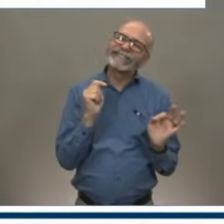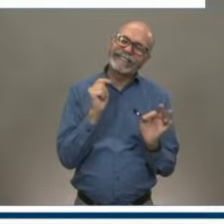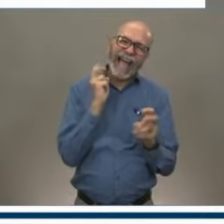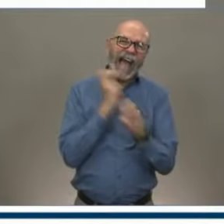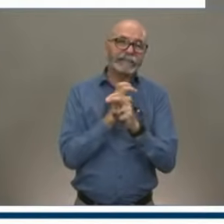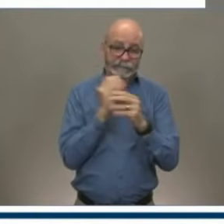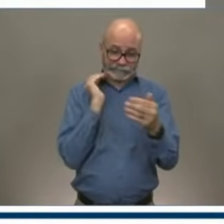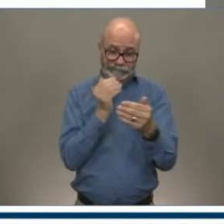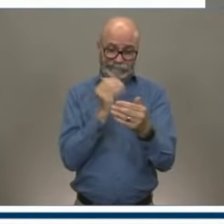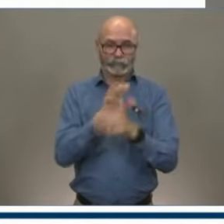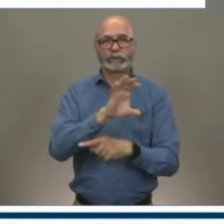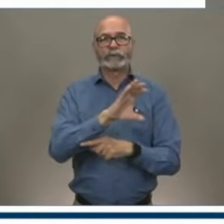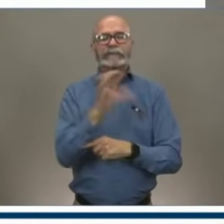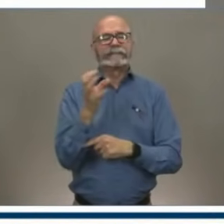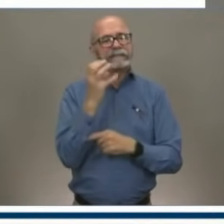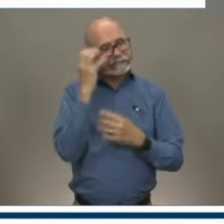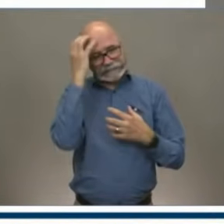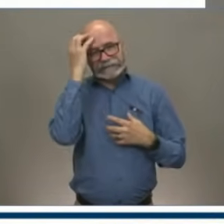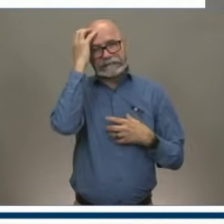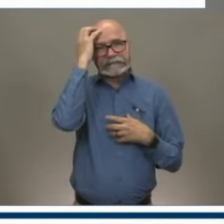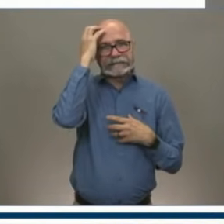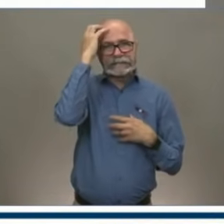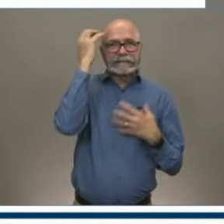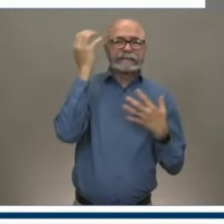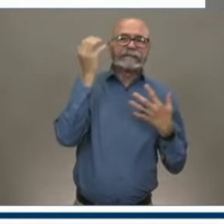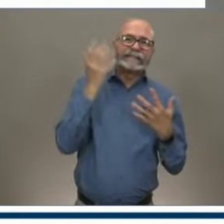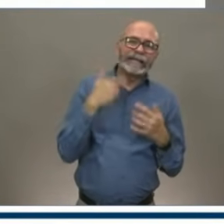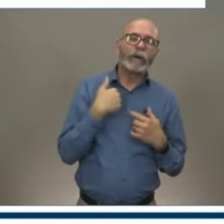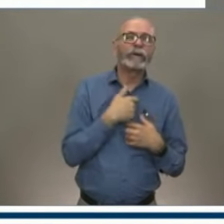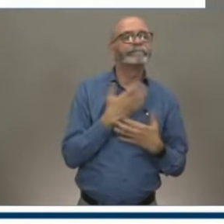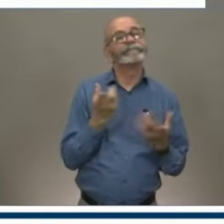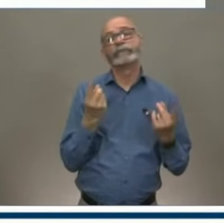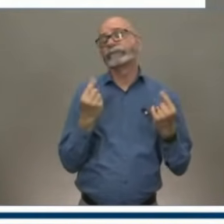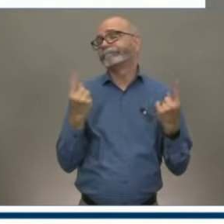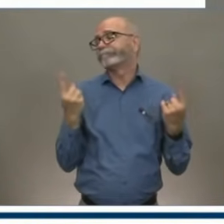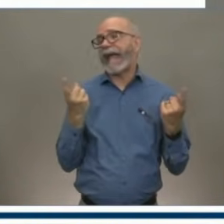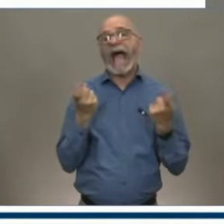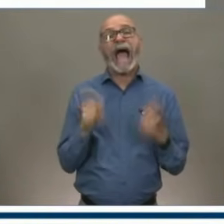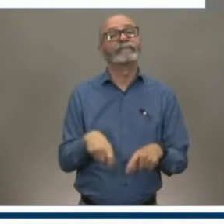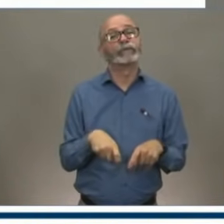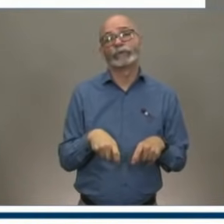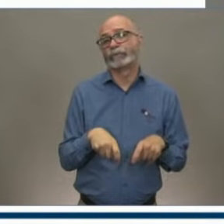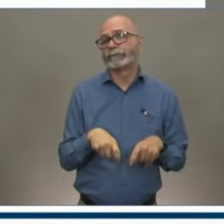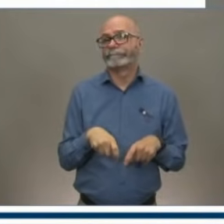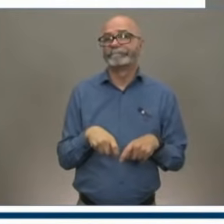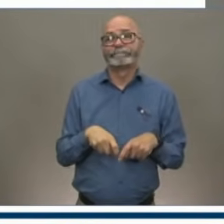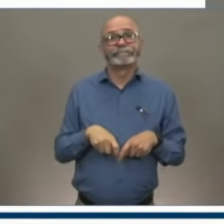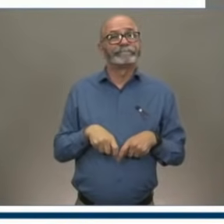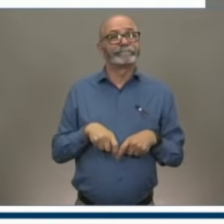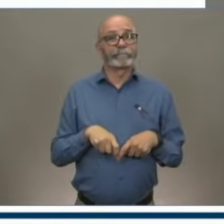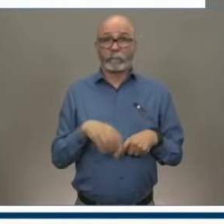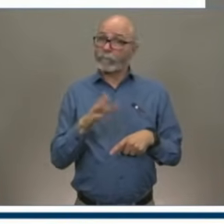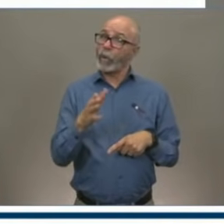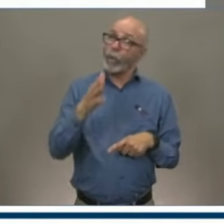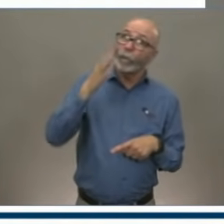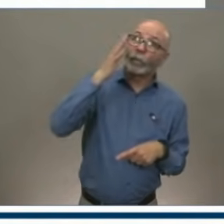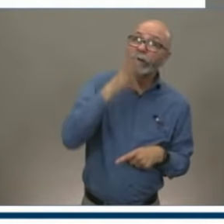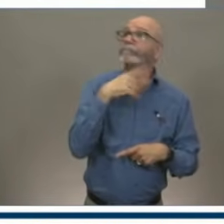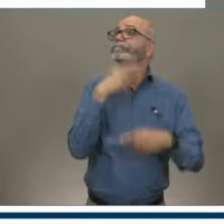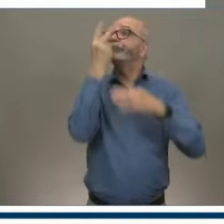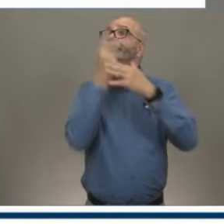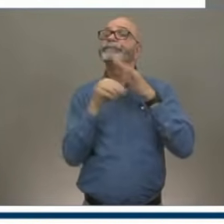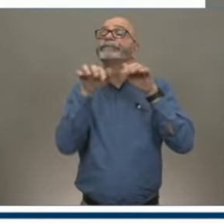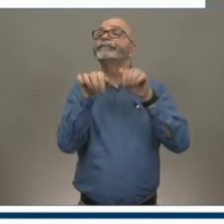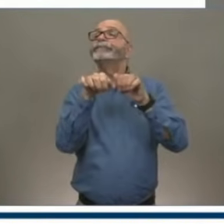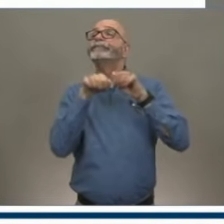but that's precisely why we're doing what we're doing now. I can't make any promises about where we'll be in 3 weeks,